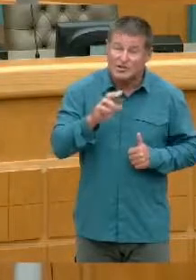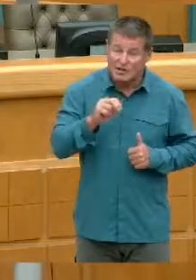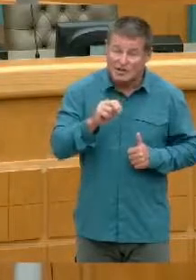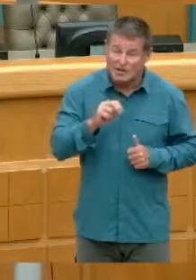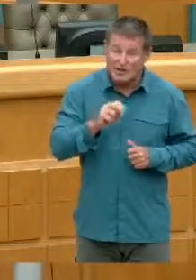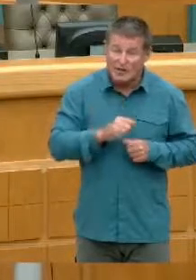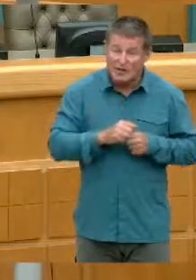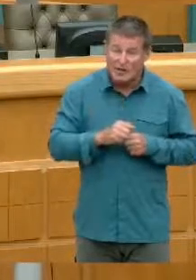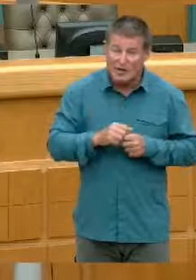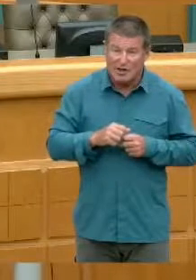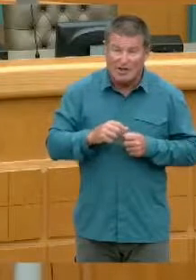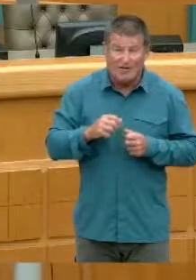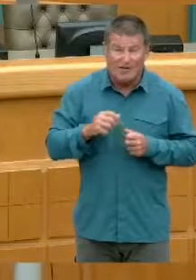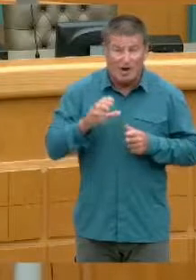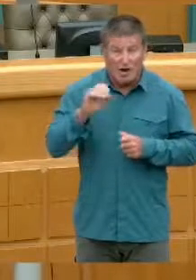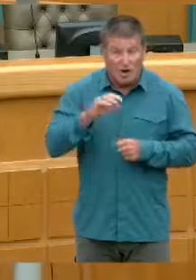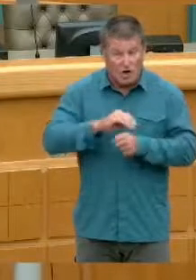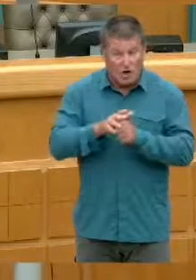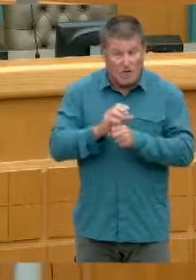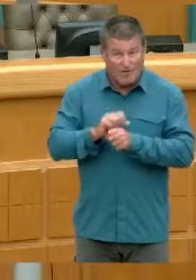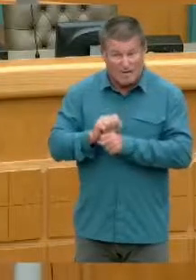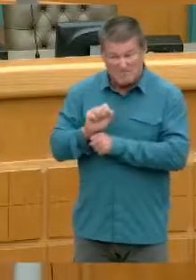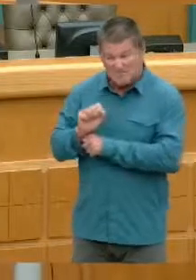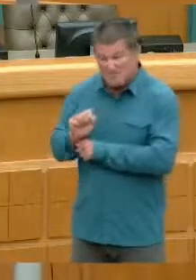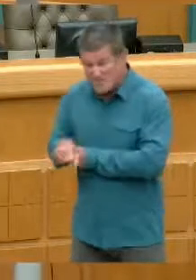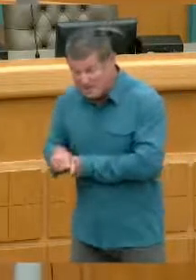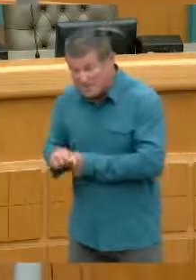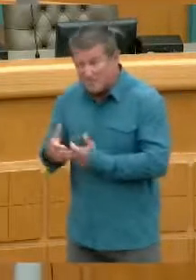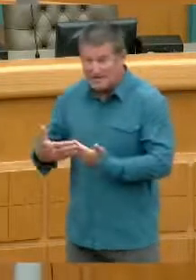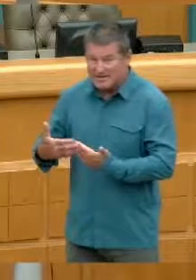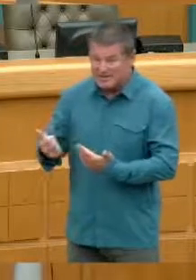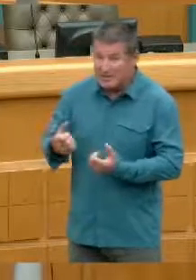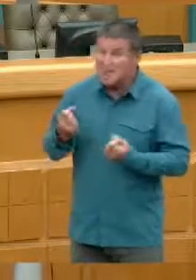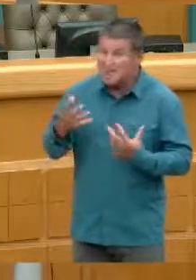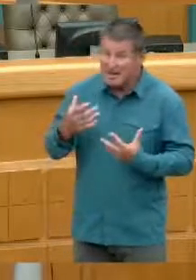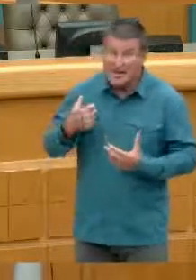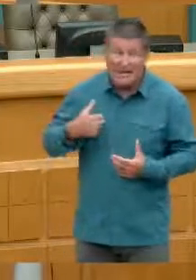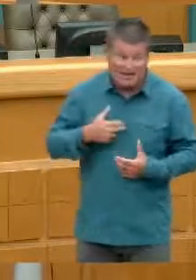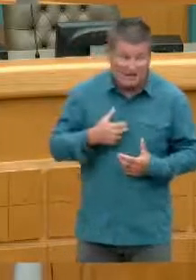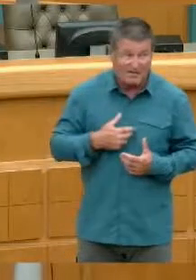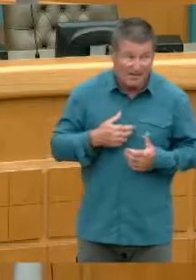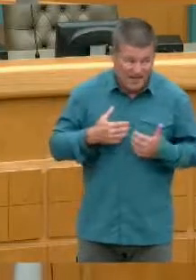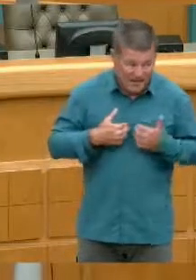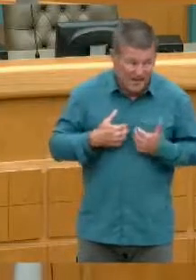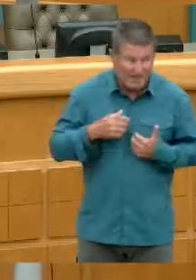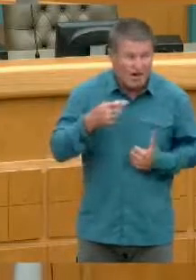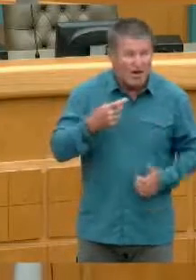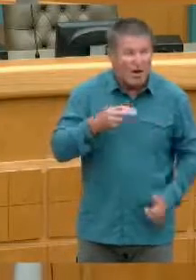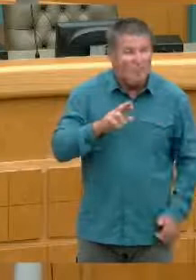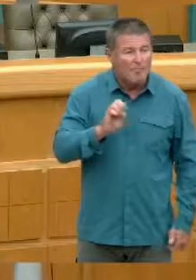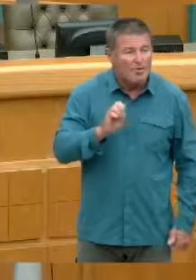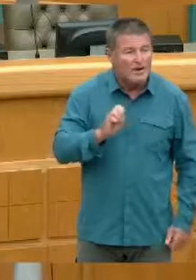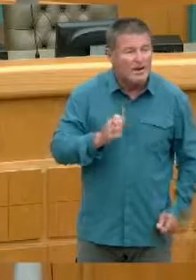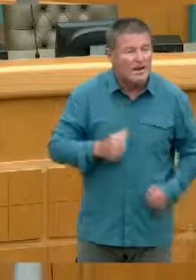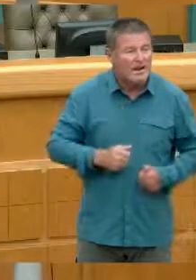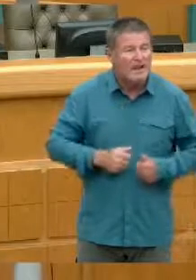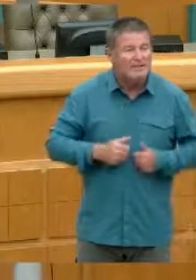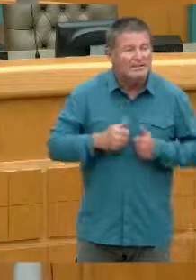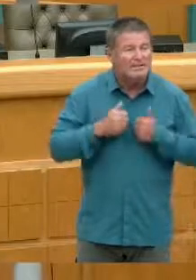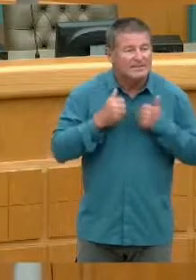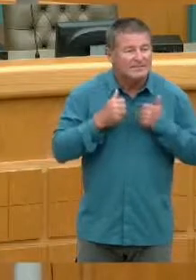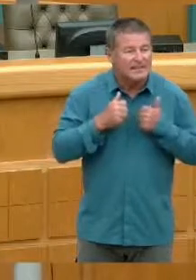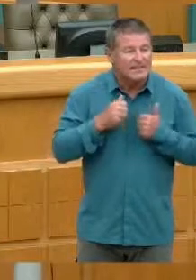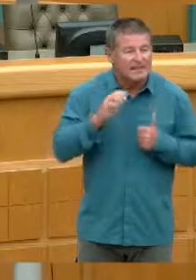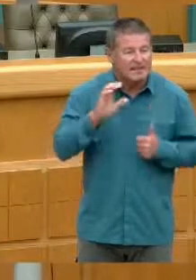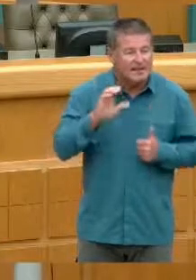to the negative effects. And when you break it down, a lot of us have these pre-existing conditions that make us more susceptible. I,